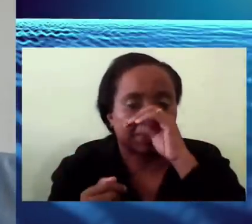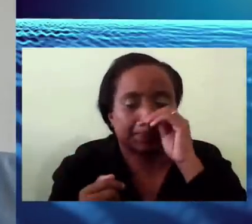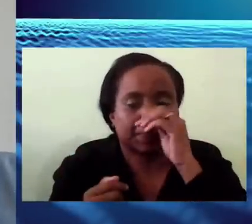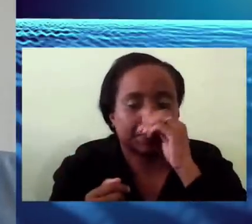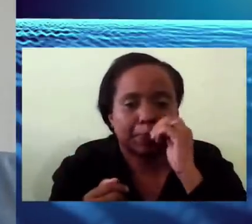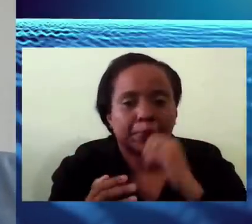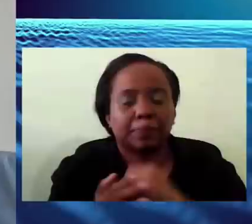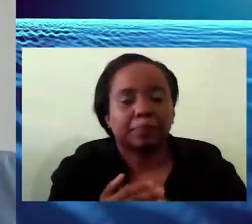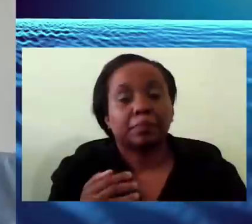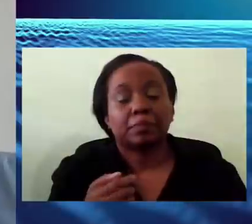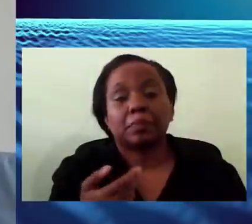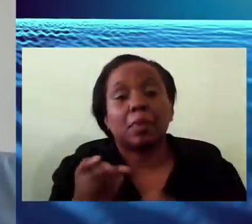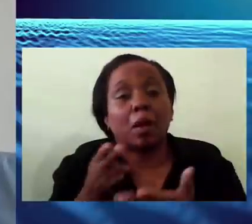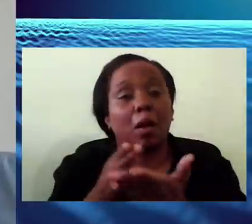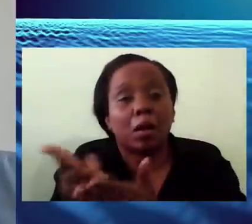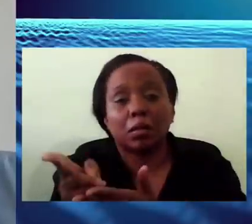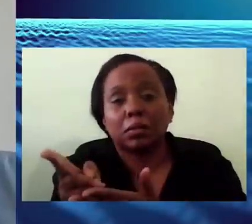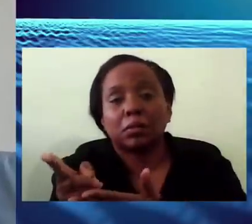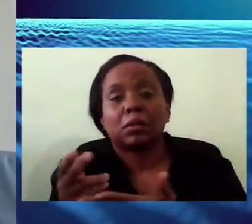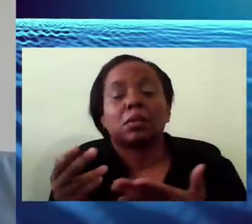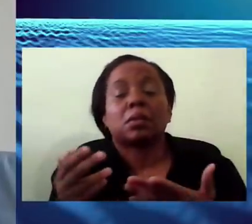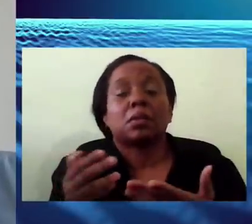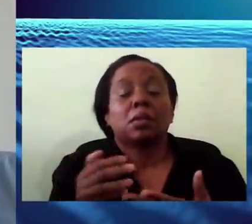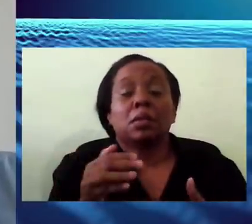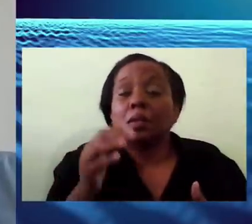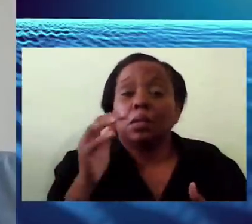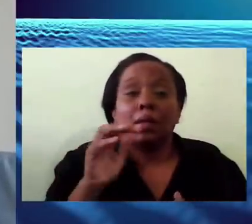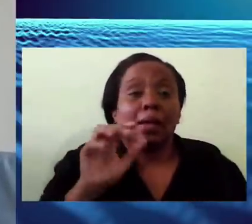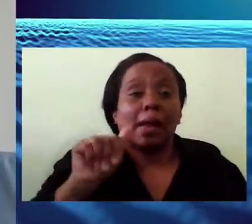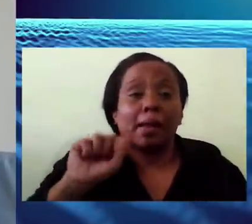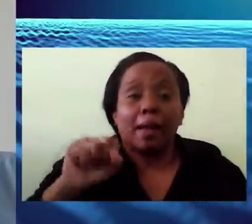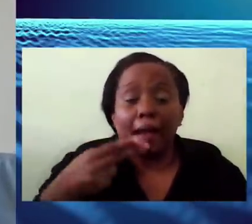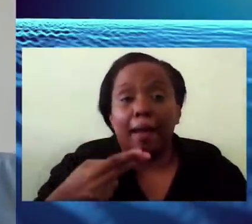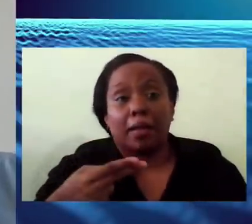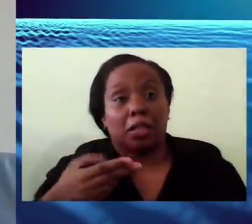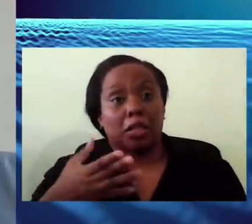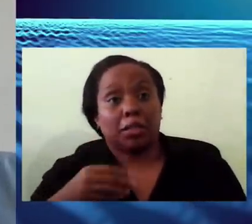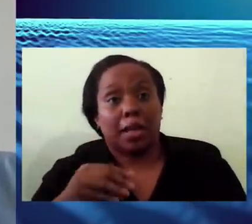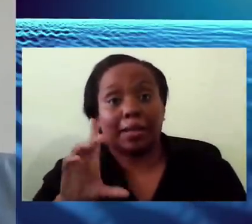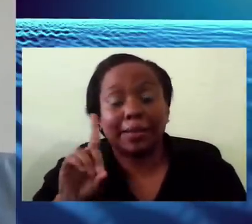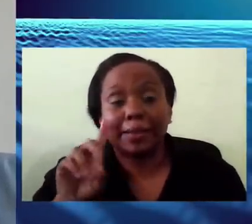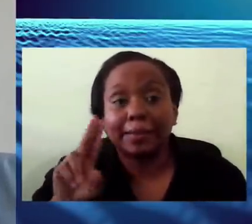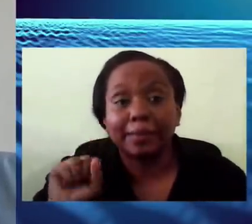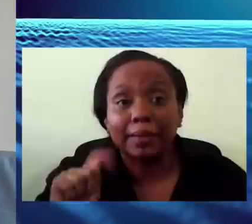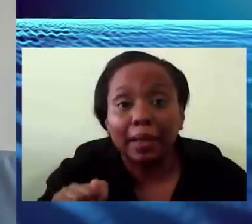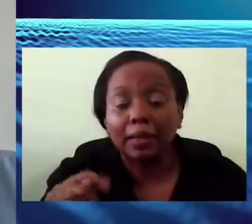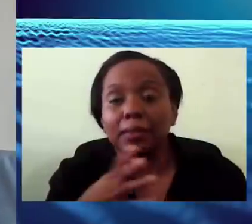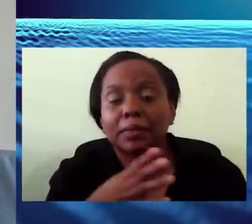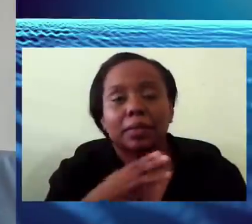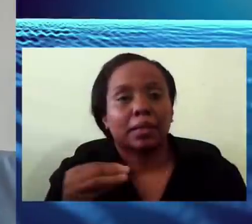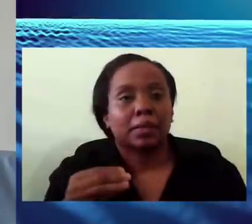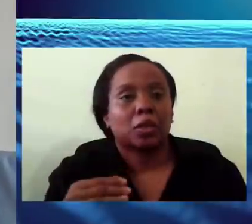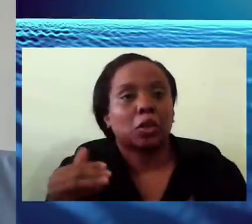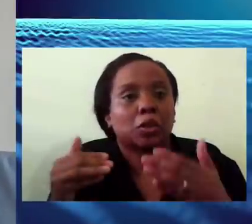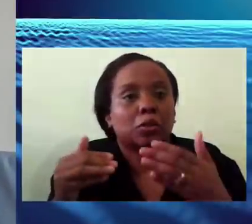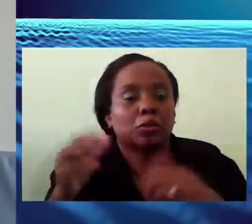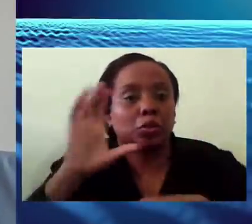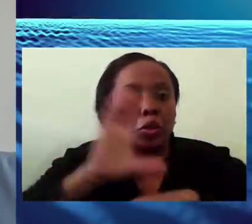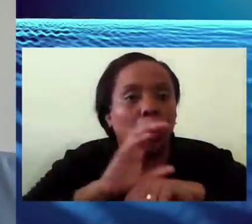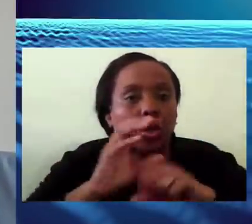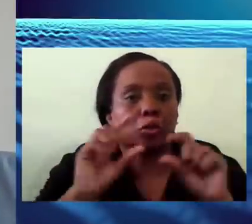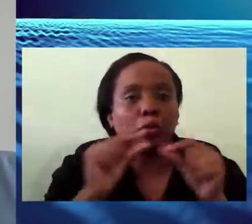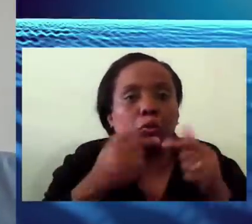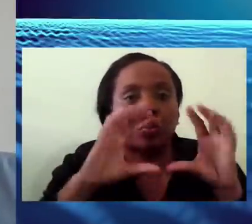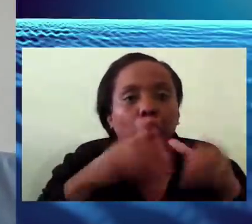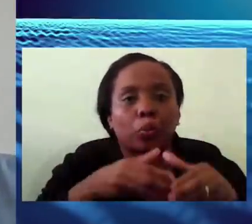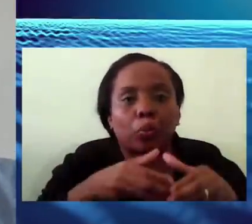and this cluster, which has really been occupying my mind, this cluster as well, I cannot give you those